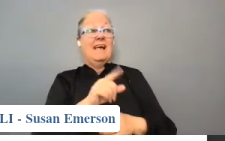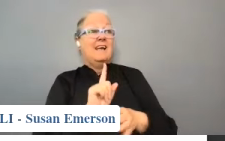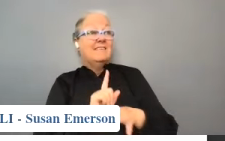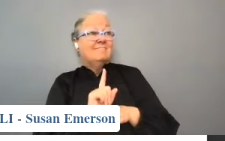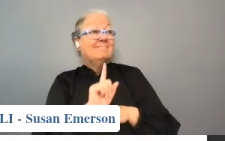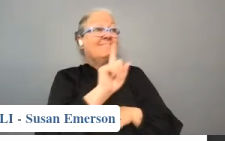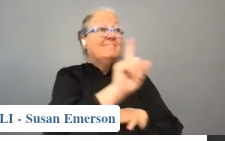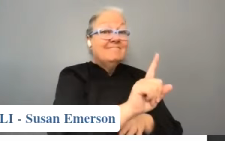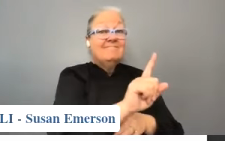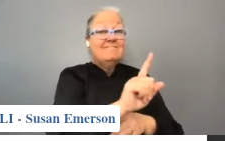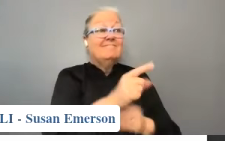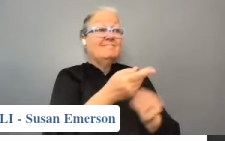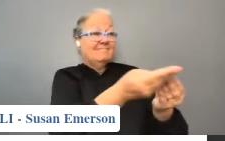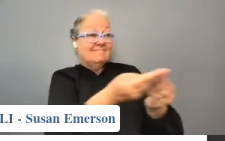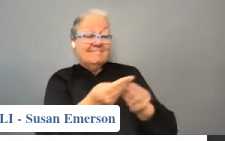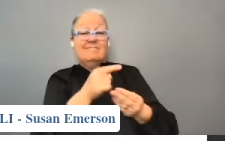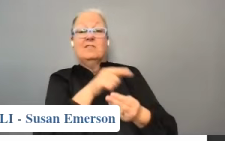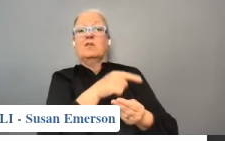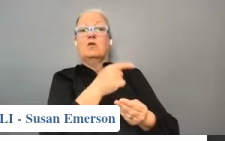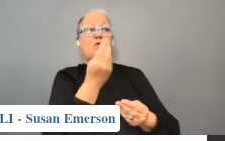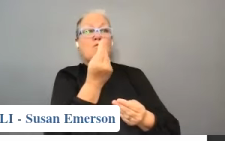her housing subsidy, et cetera.